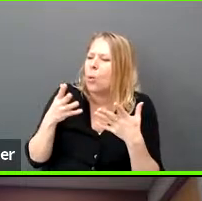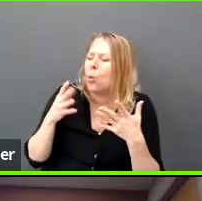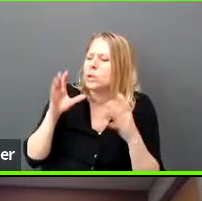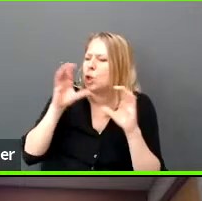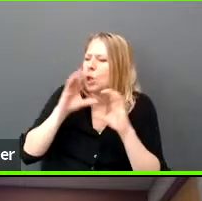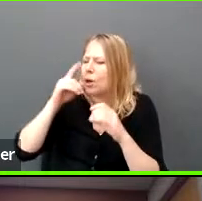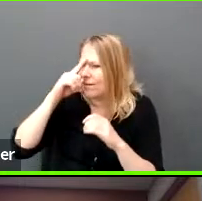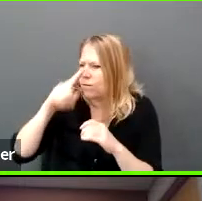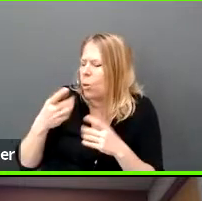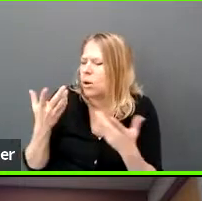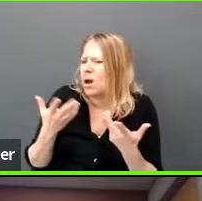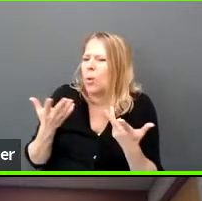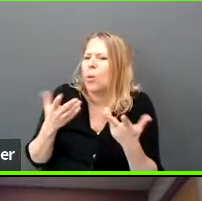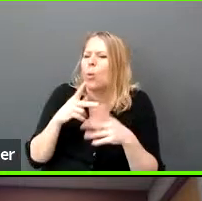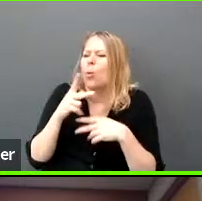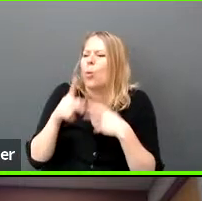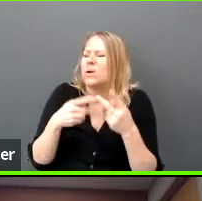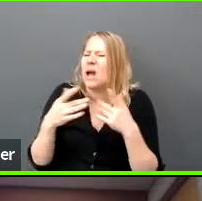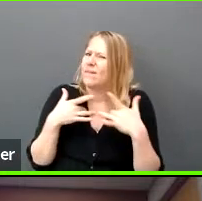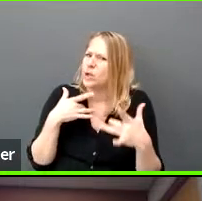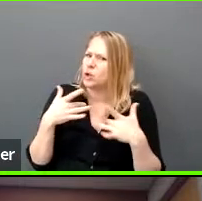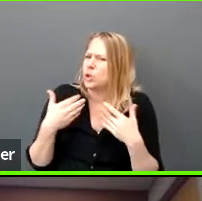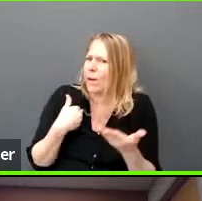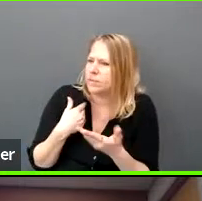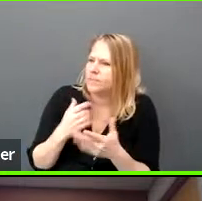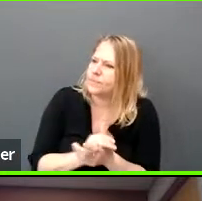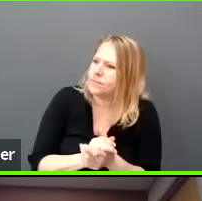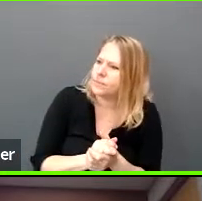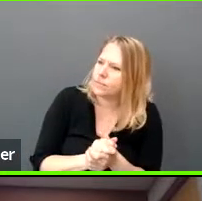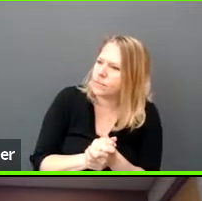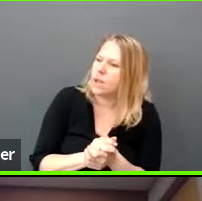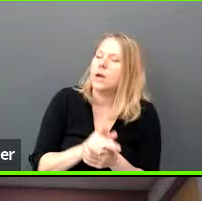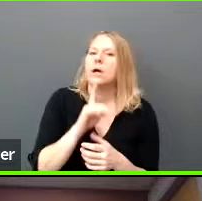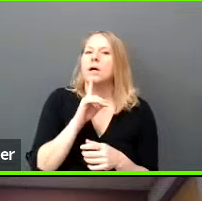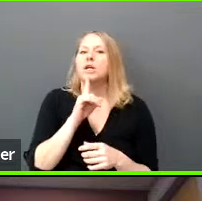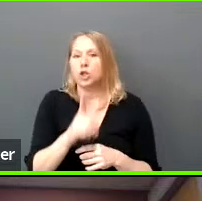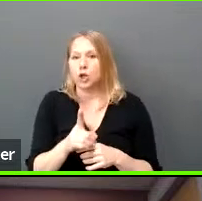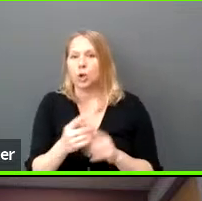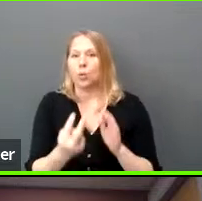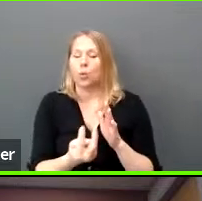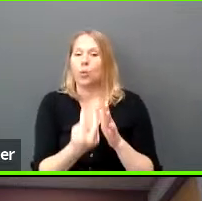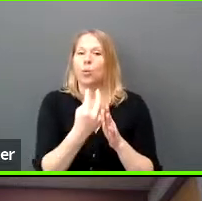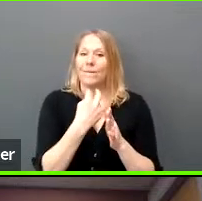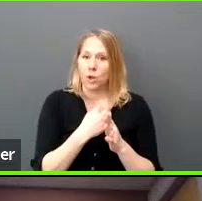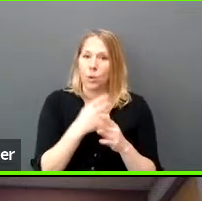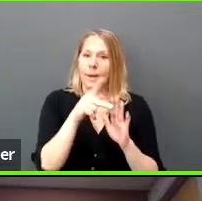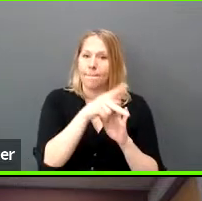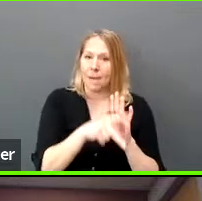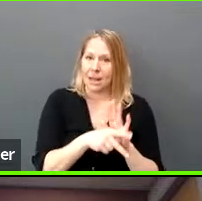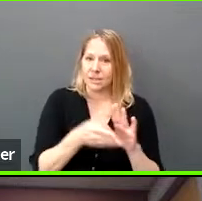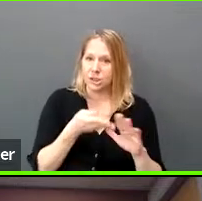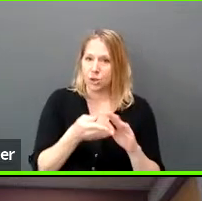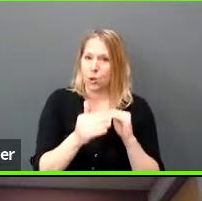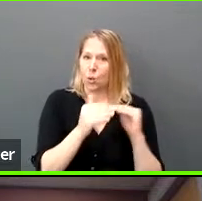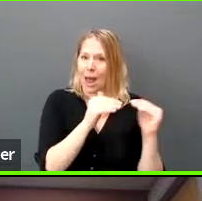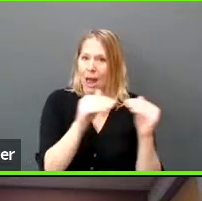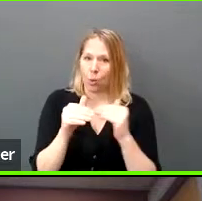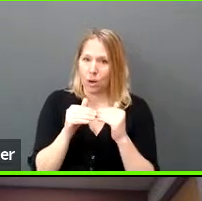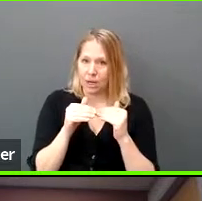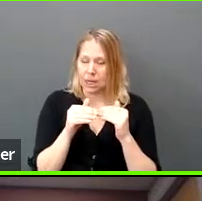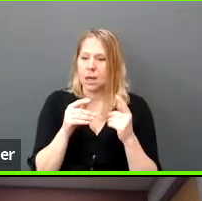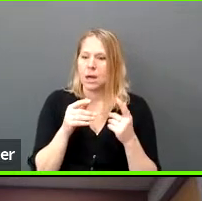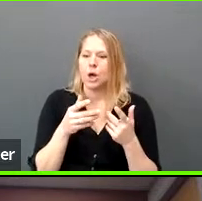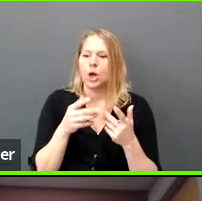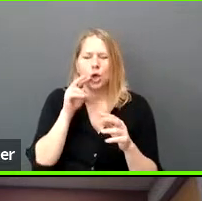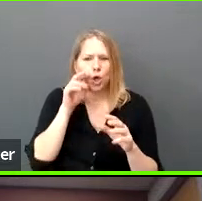looking for? What kind of things are you concerned about as you go through the policies? Sure. When you're reviewing the policies through an equity lens, you're looking